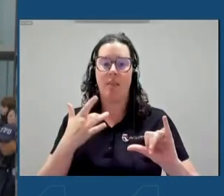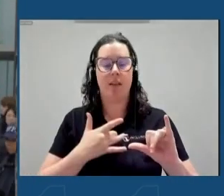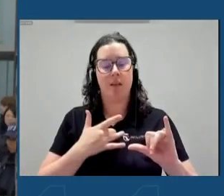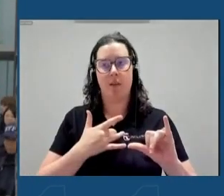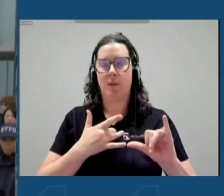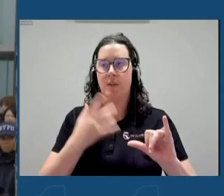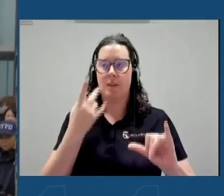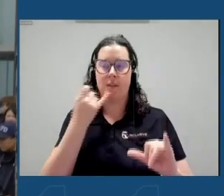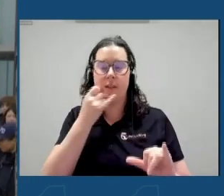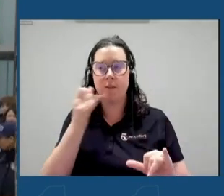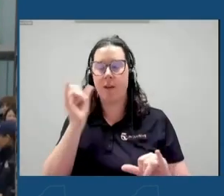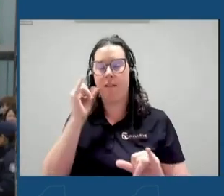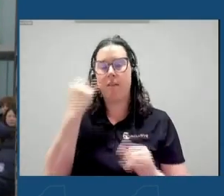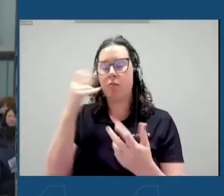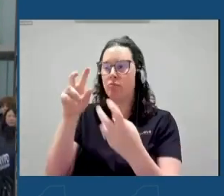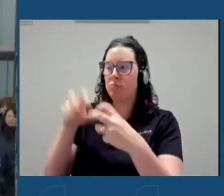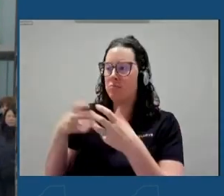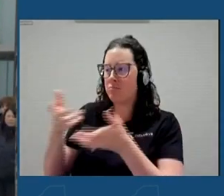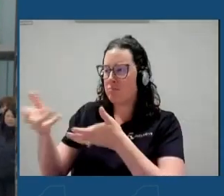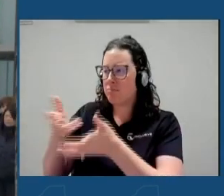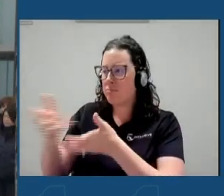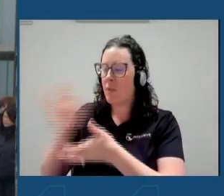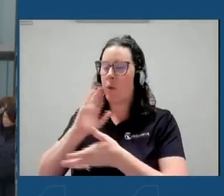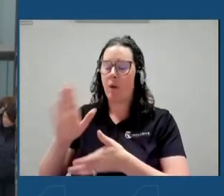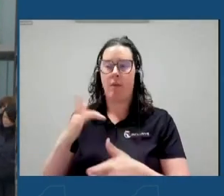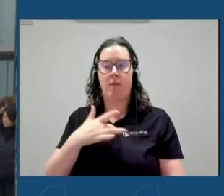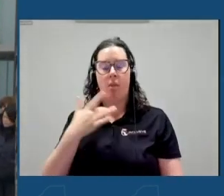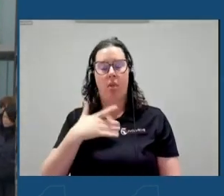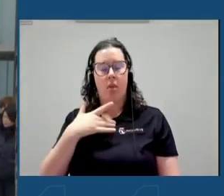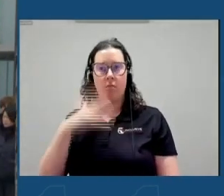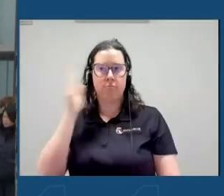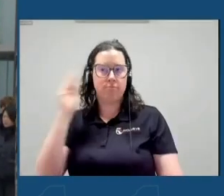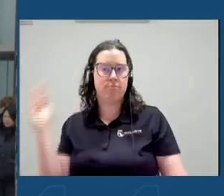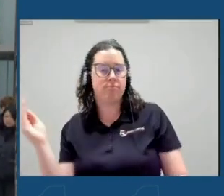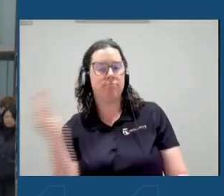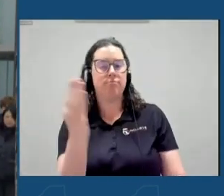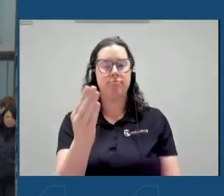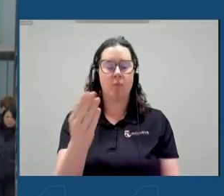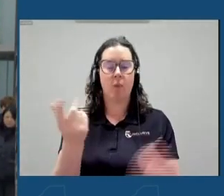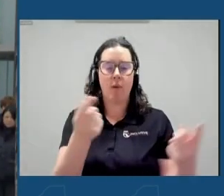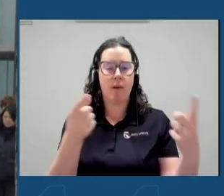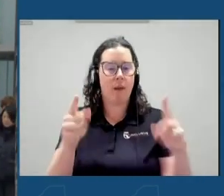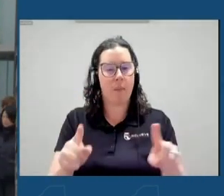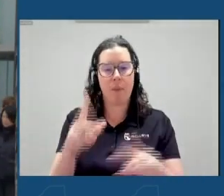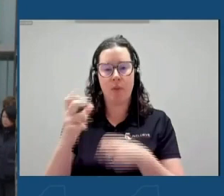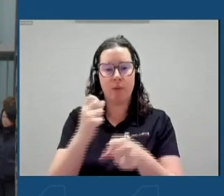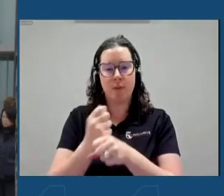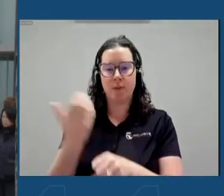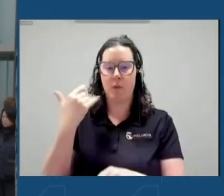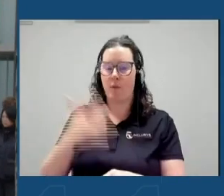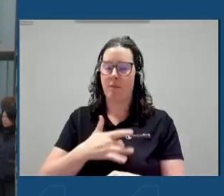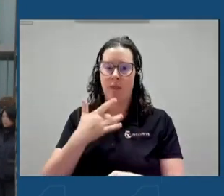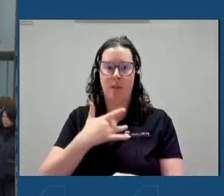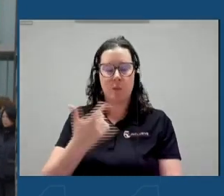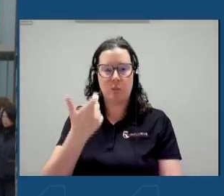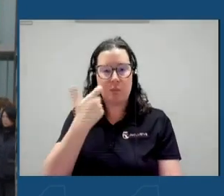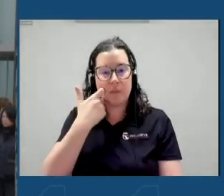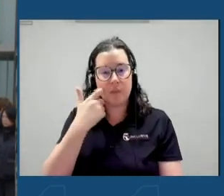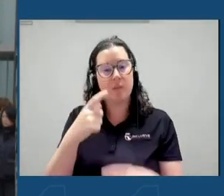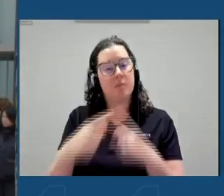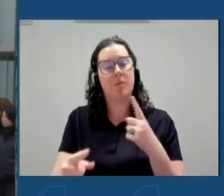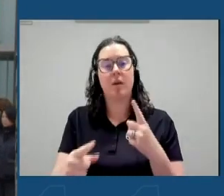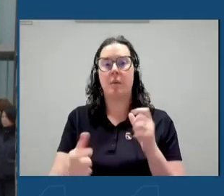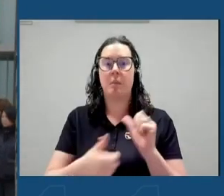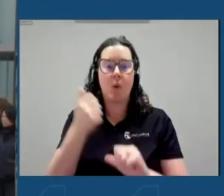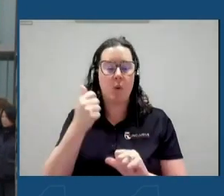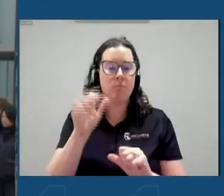them, what happened on this site. But most of all, this is about the families, the friends, how that